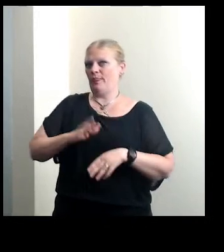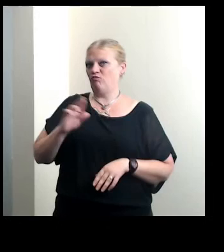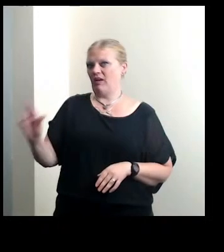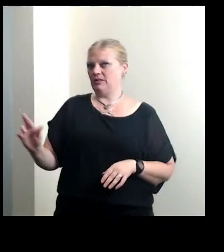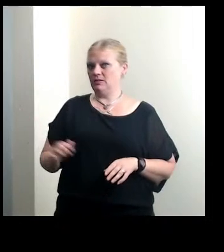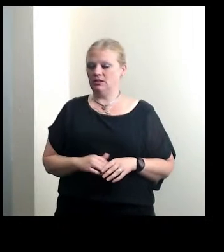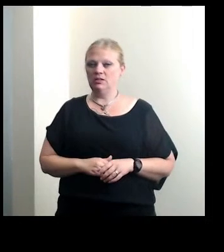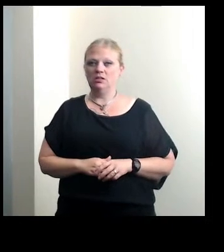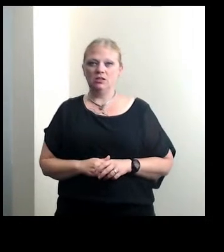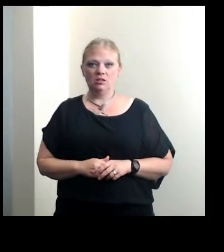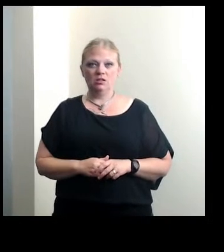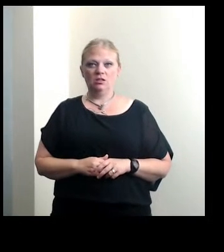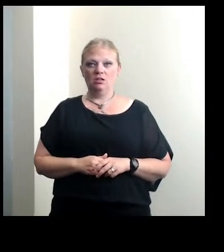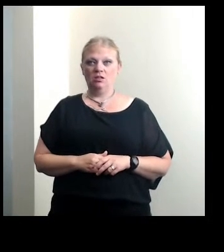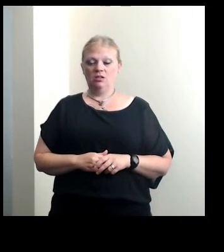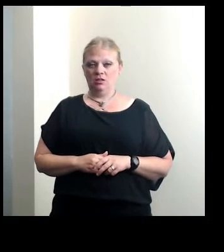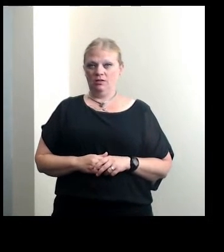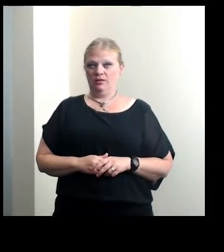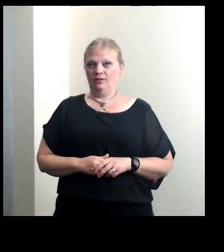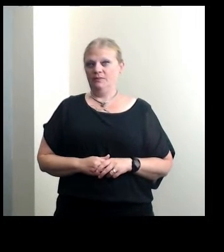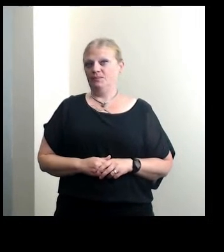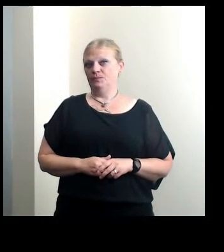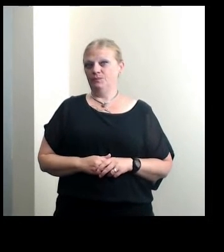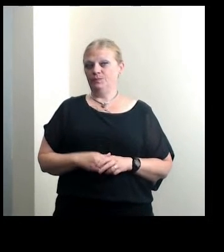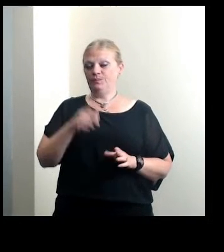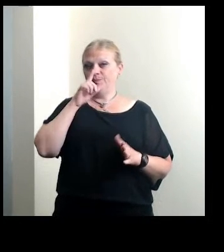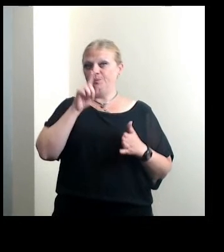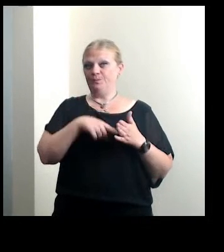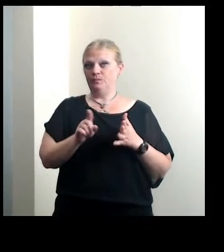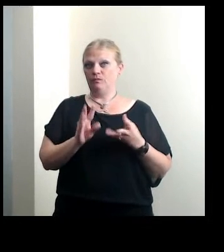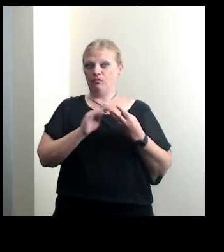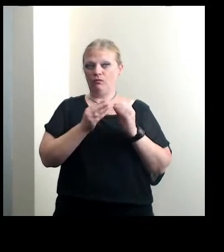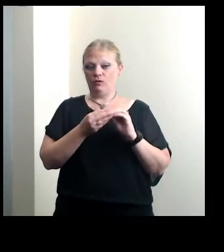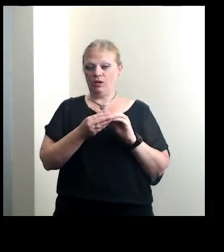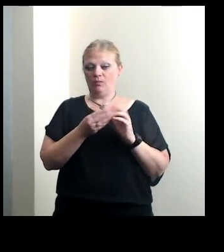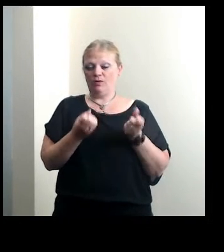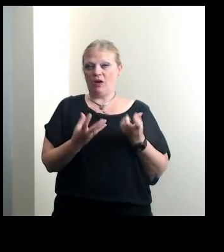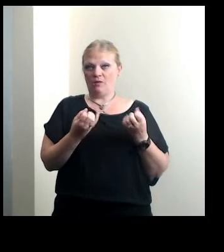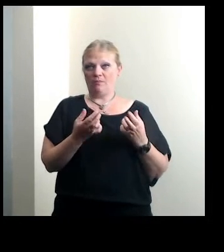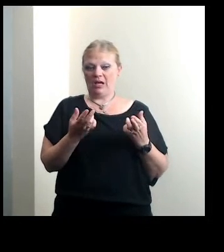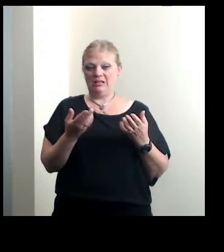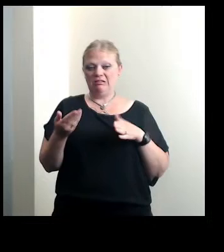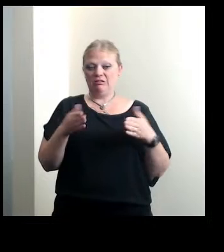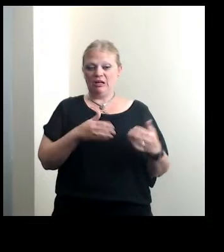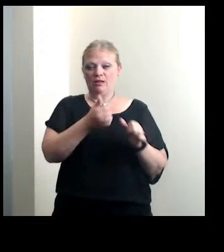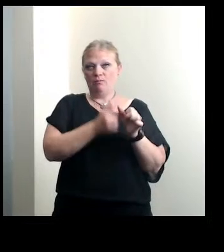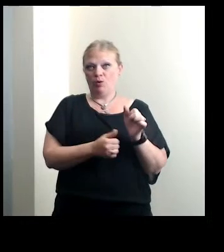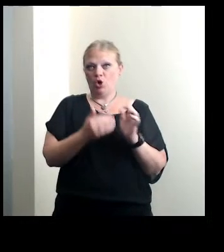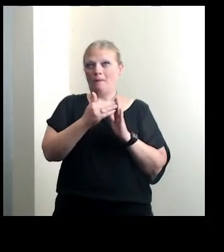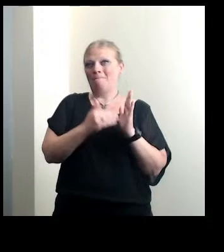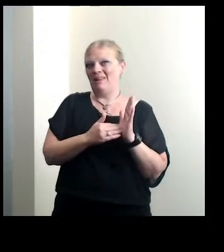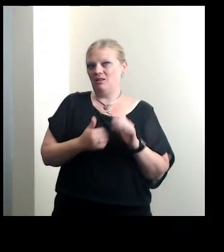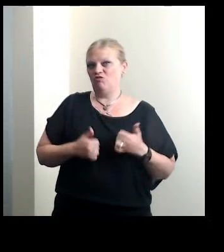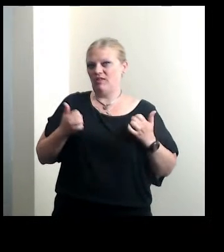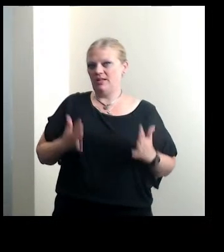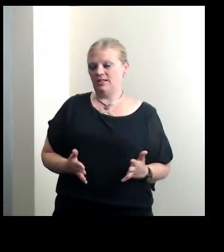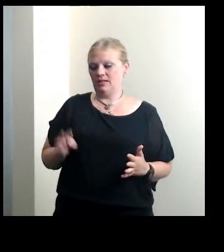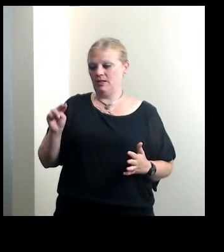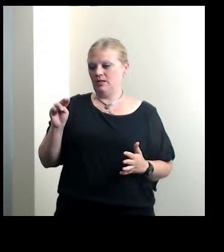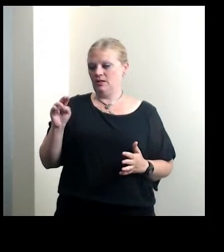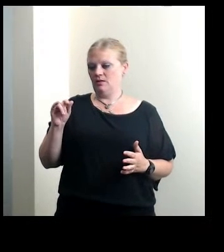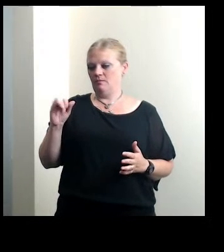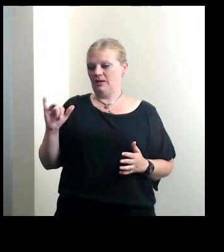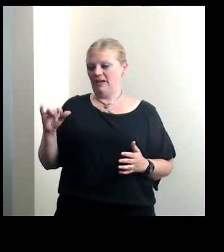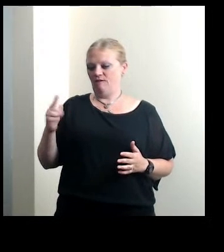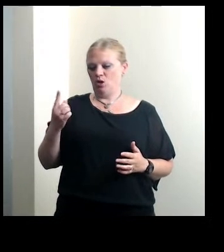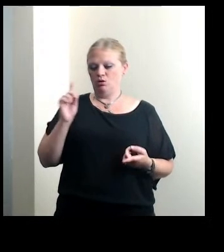the right, and looking at the number of reported deaths per million residents from May 1st through July